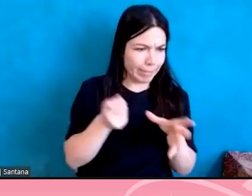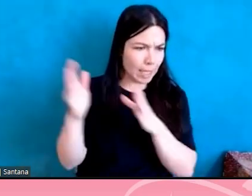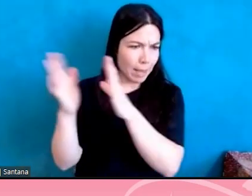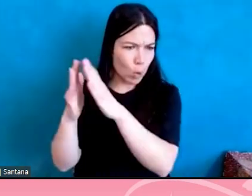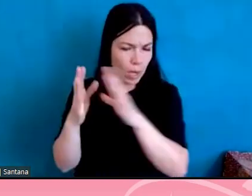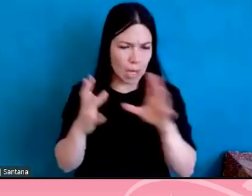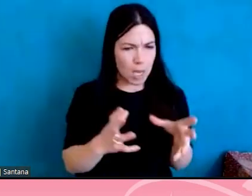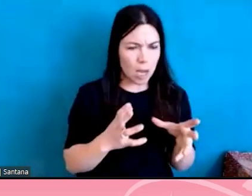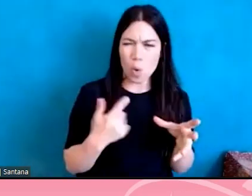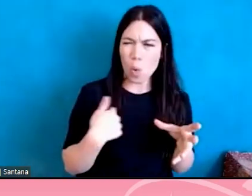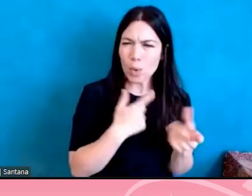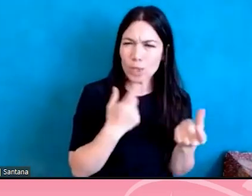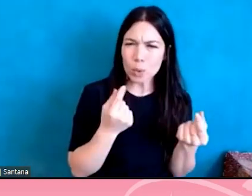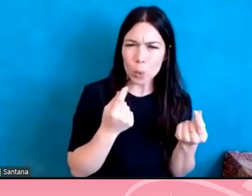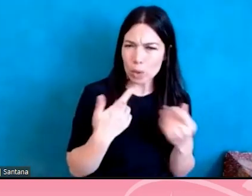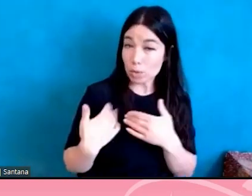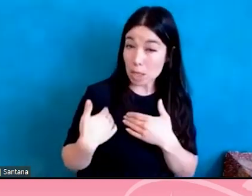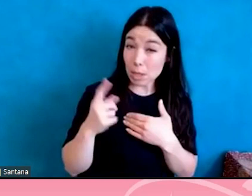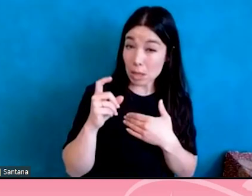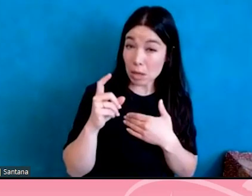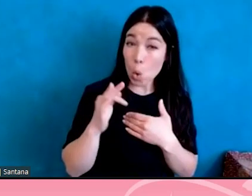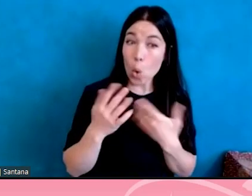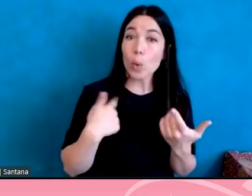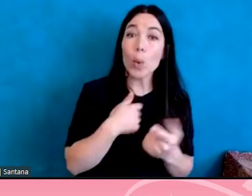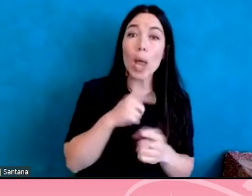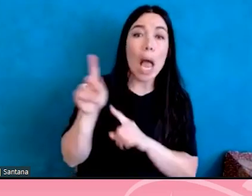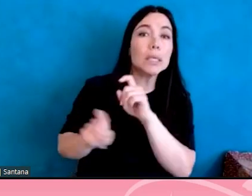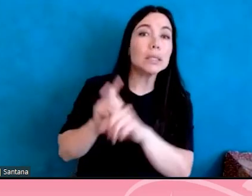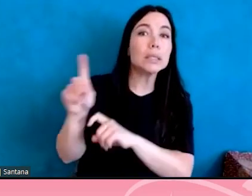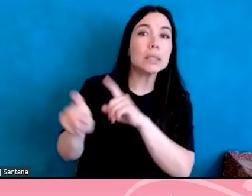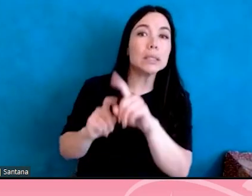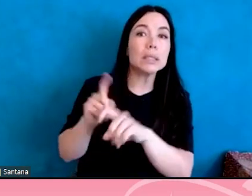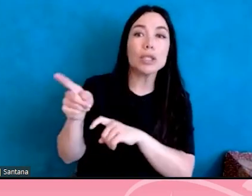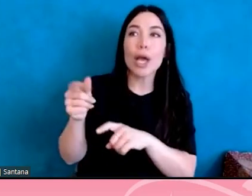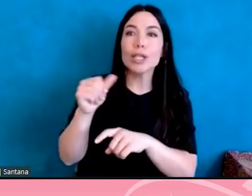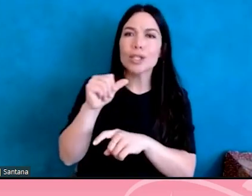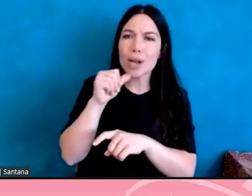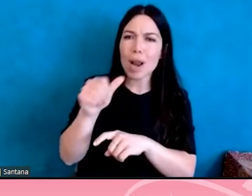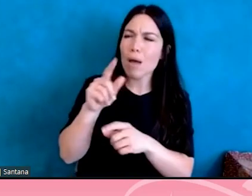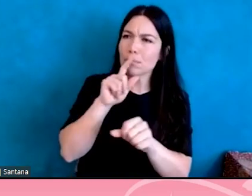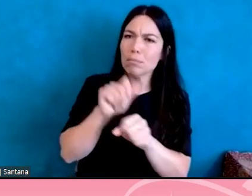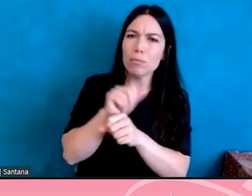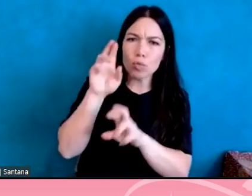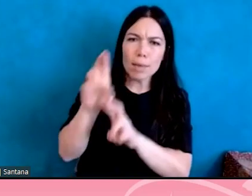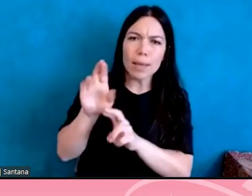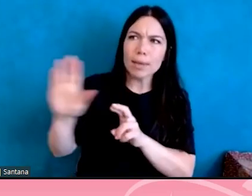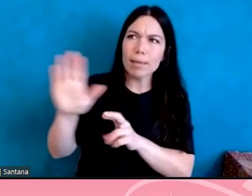research questions that don't engage with the community from the community's perspective.